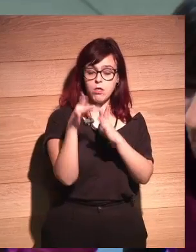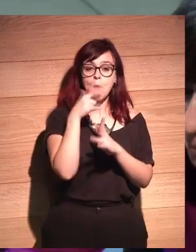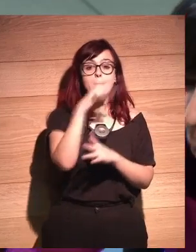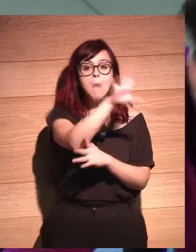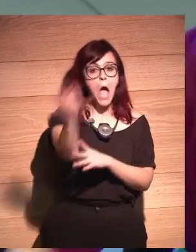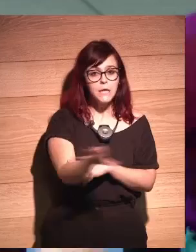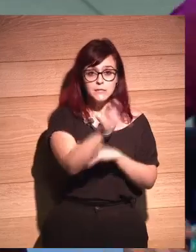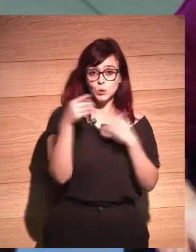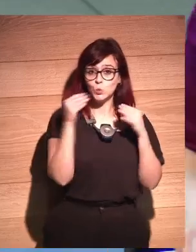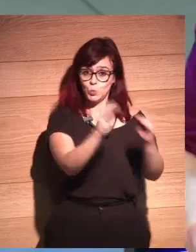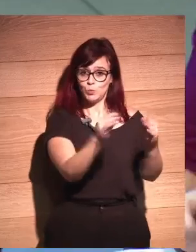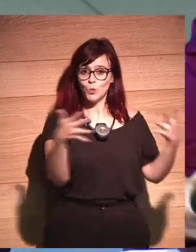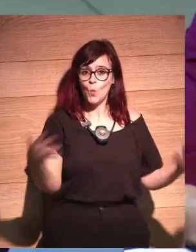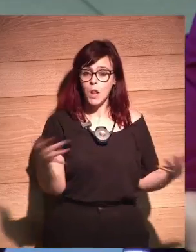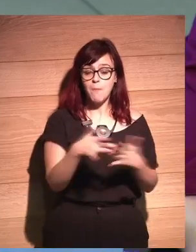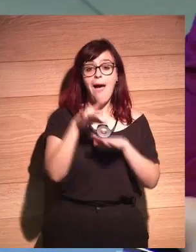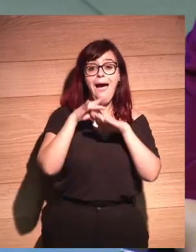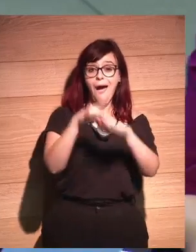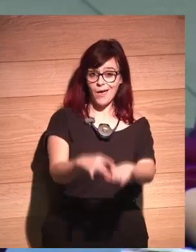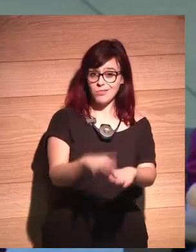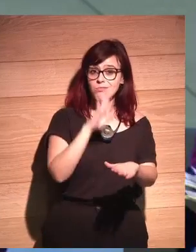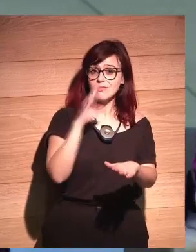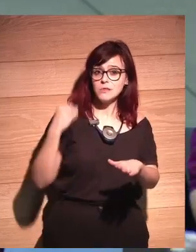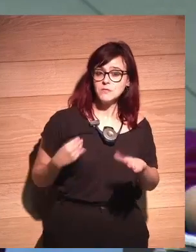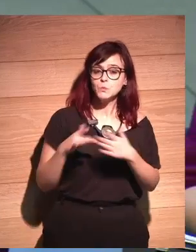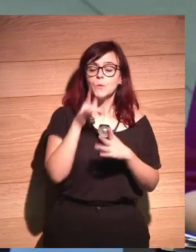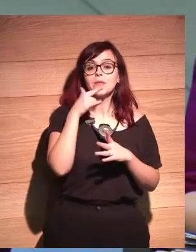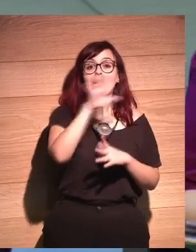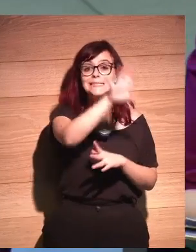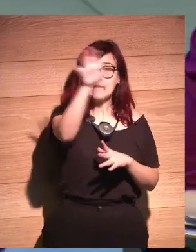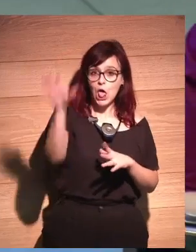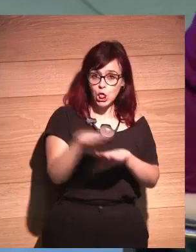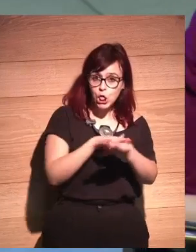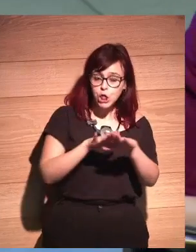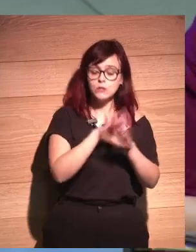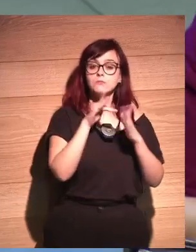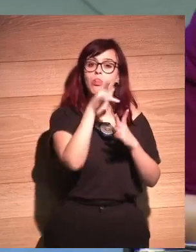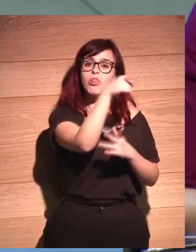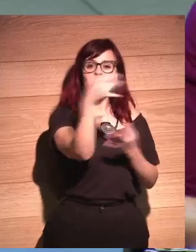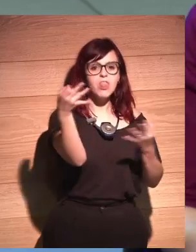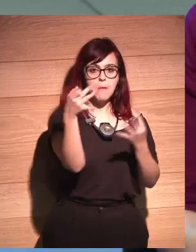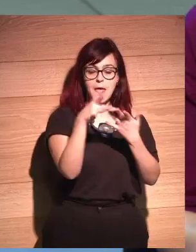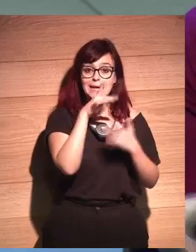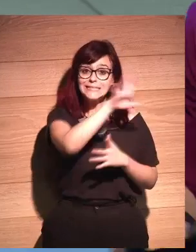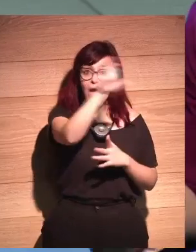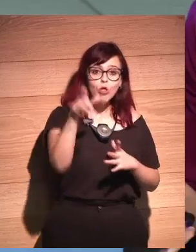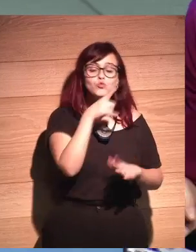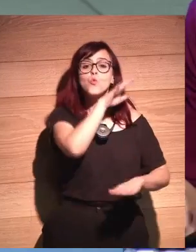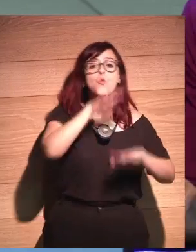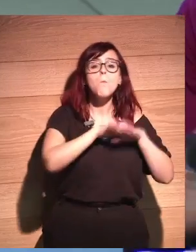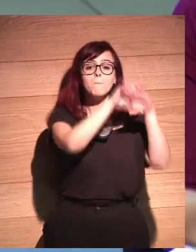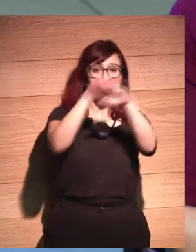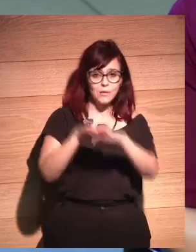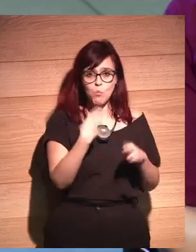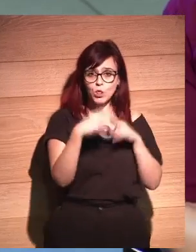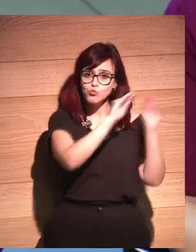the level of sustainability in countries. This agenda has been created for states, and